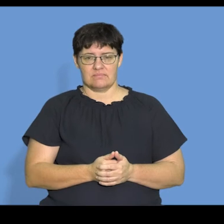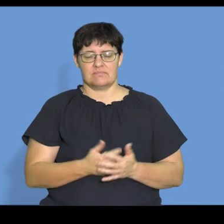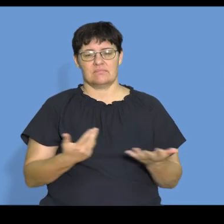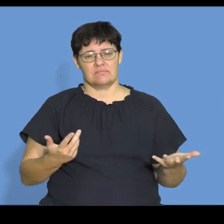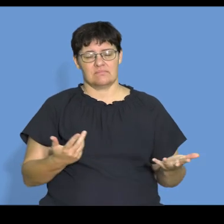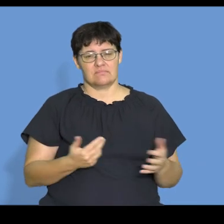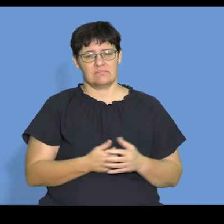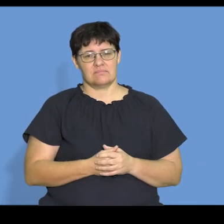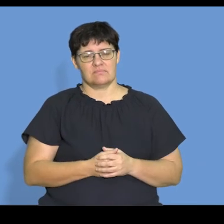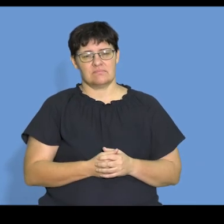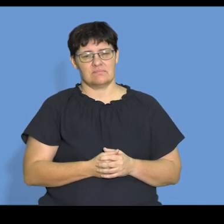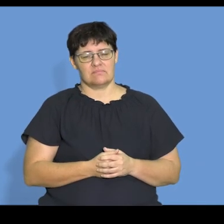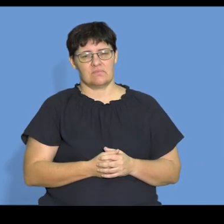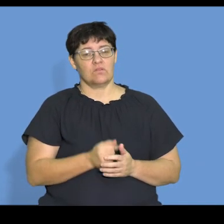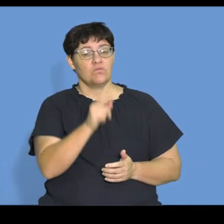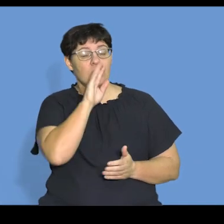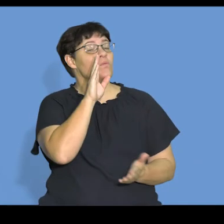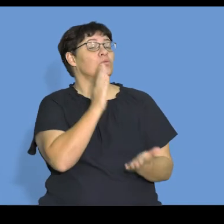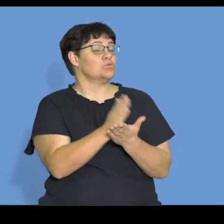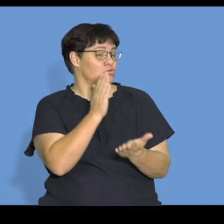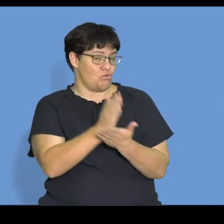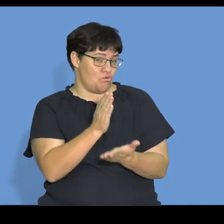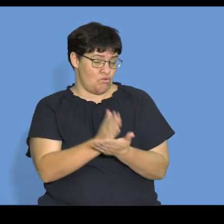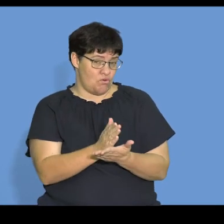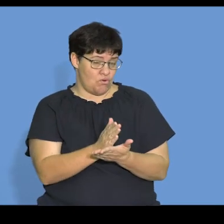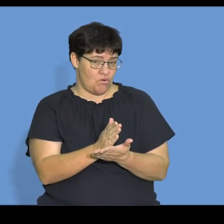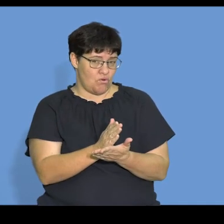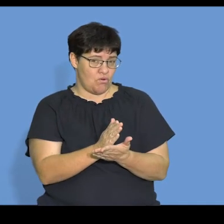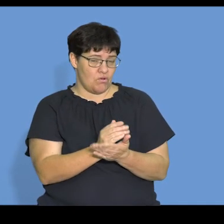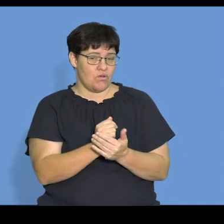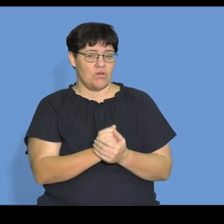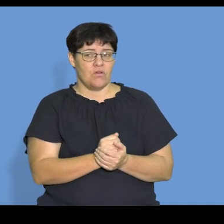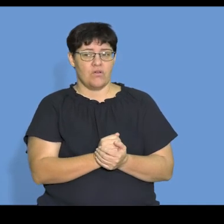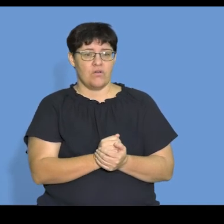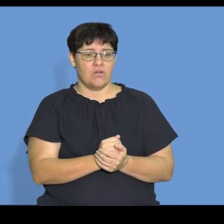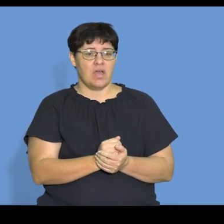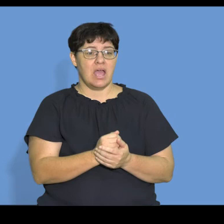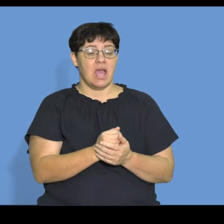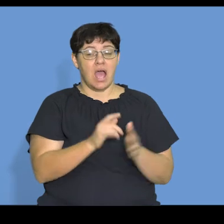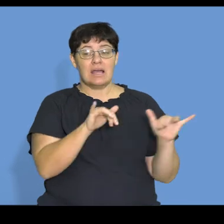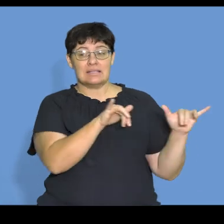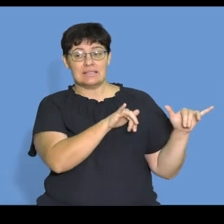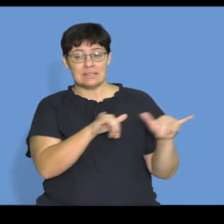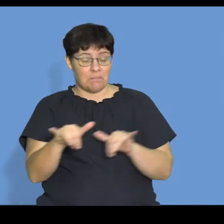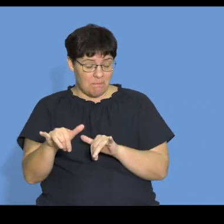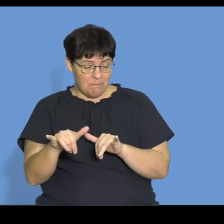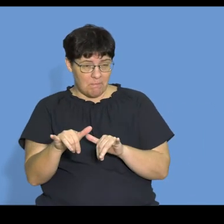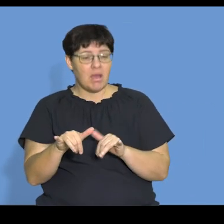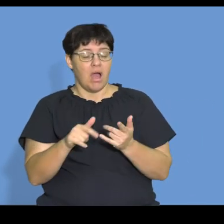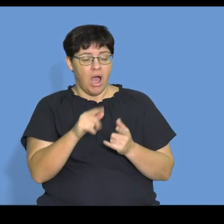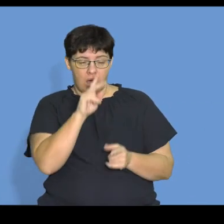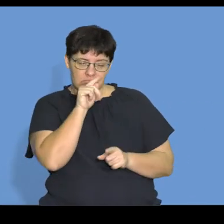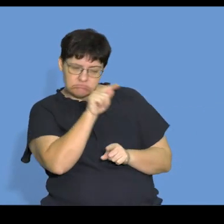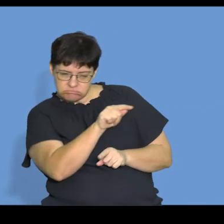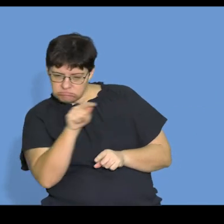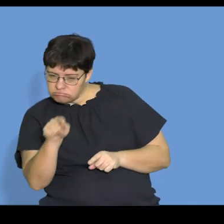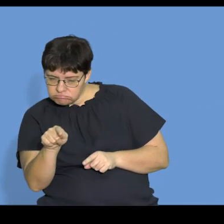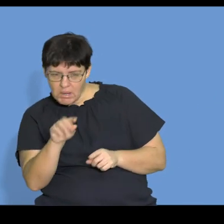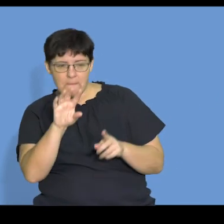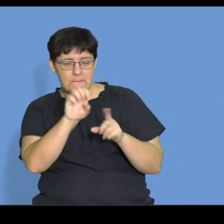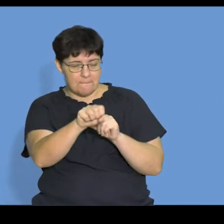Now, make sure that you always collect like terms, right? When you are trying to